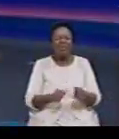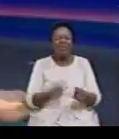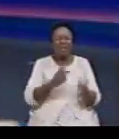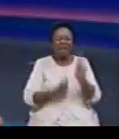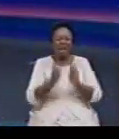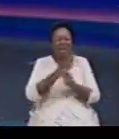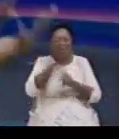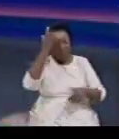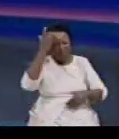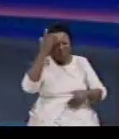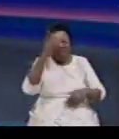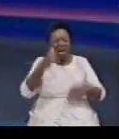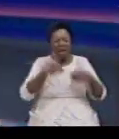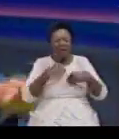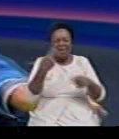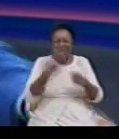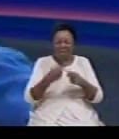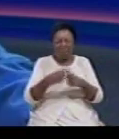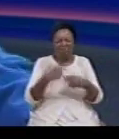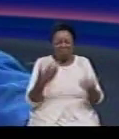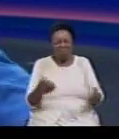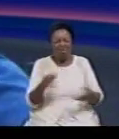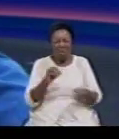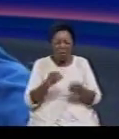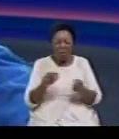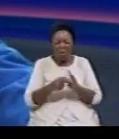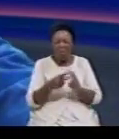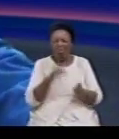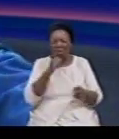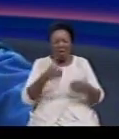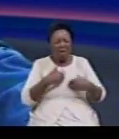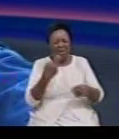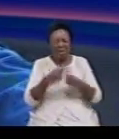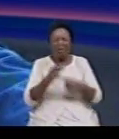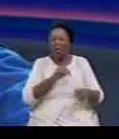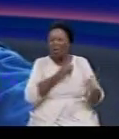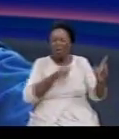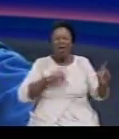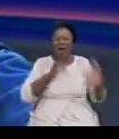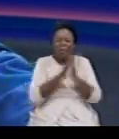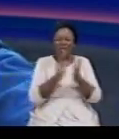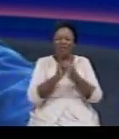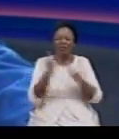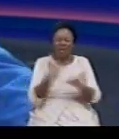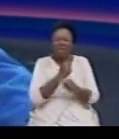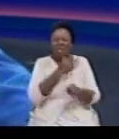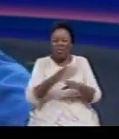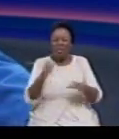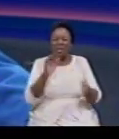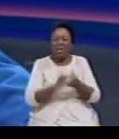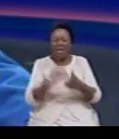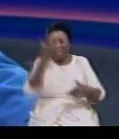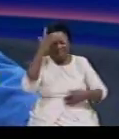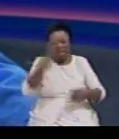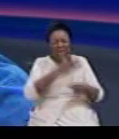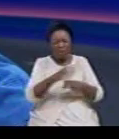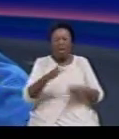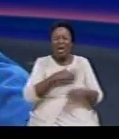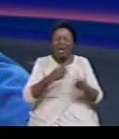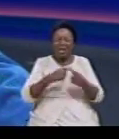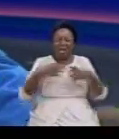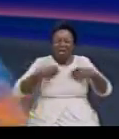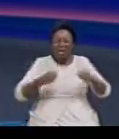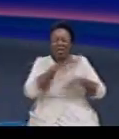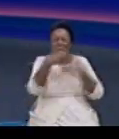disease, having names or not having names, Lord, I pray, take all that disease away. Heal your people